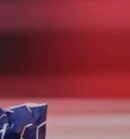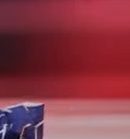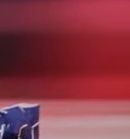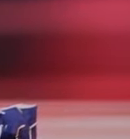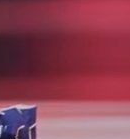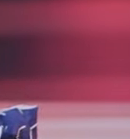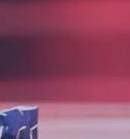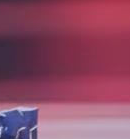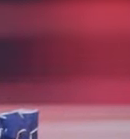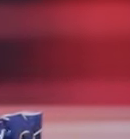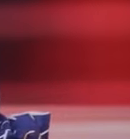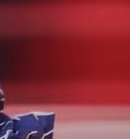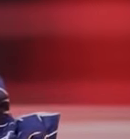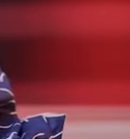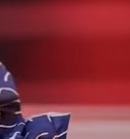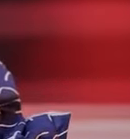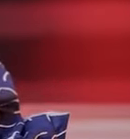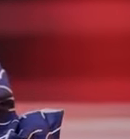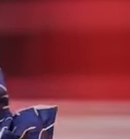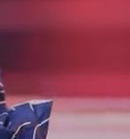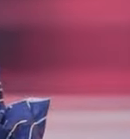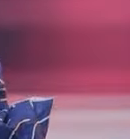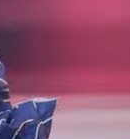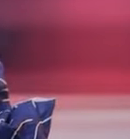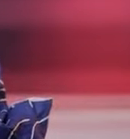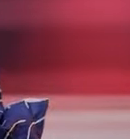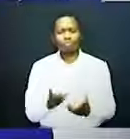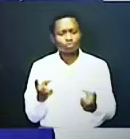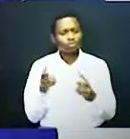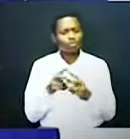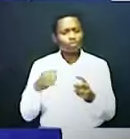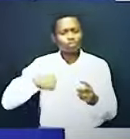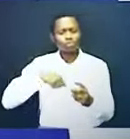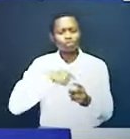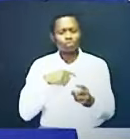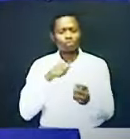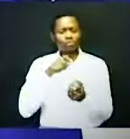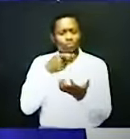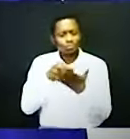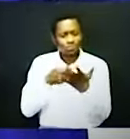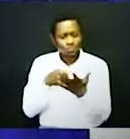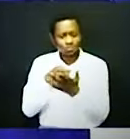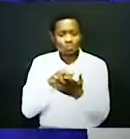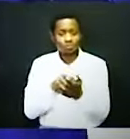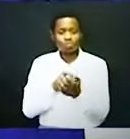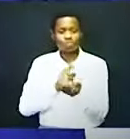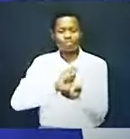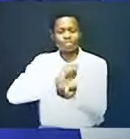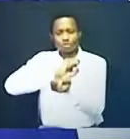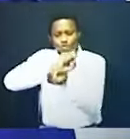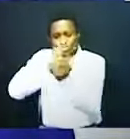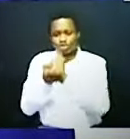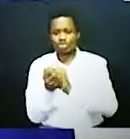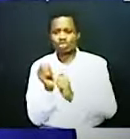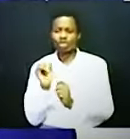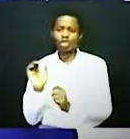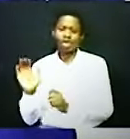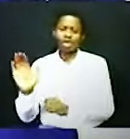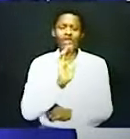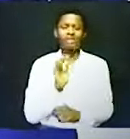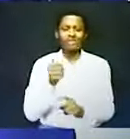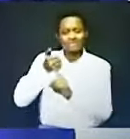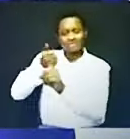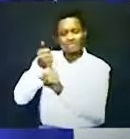Kindly check them out. Thank you for watching. Stay blessed. Yes. Repositioning ourselves for maximum impact in